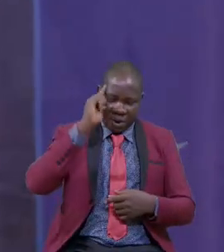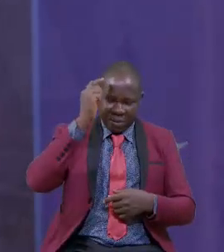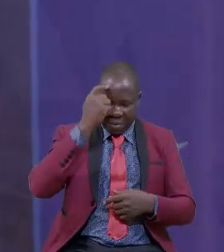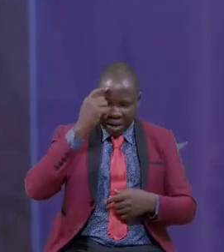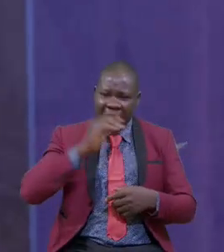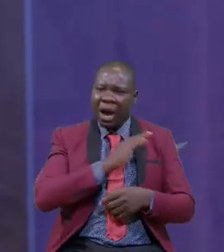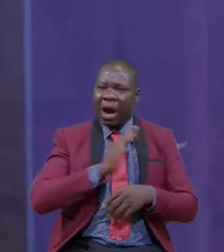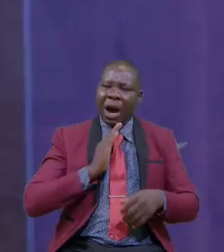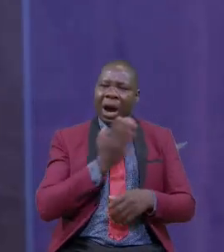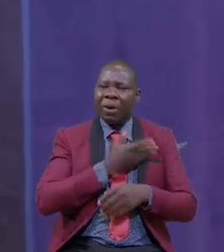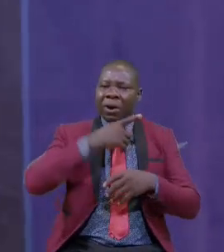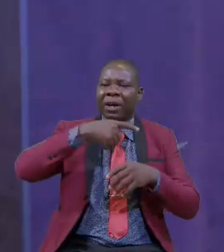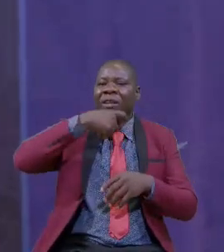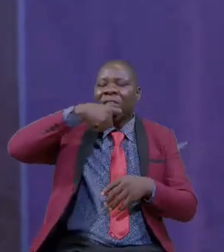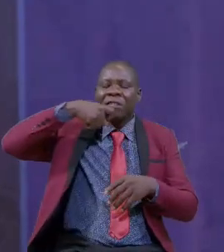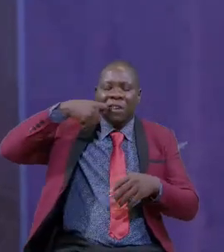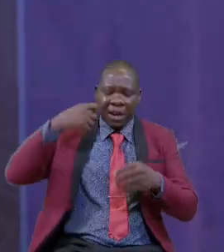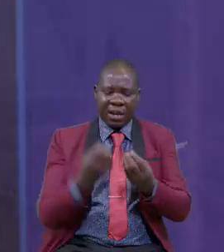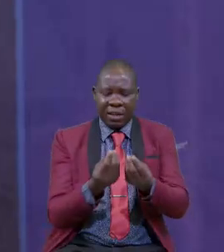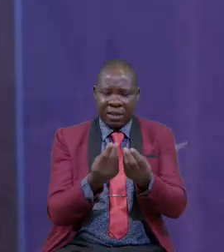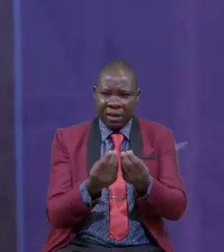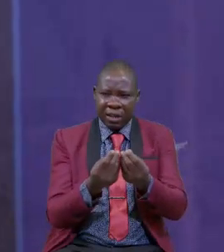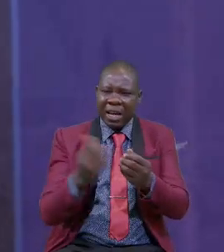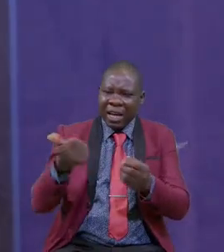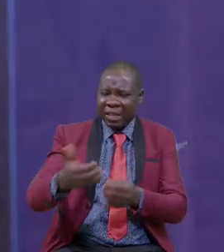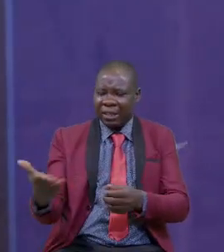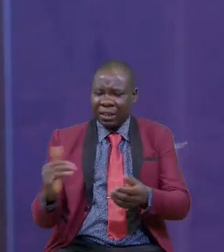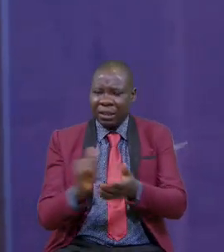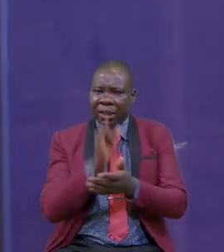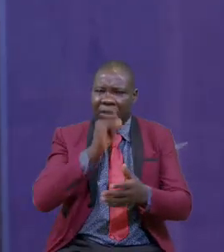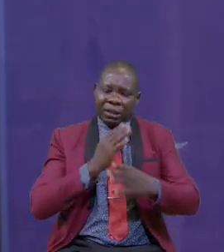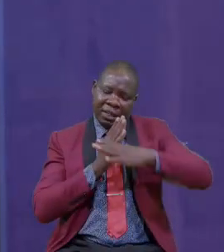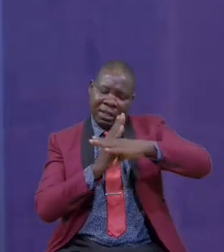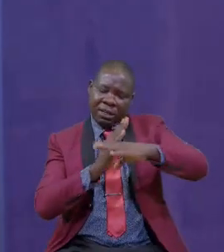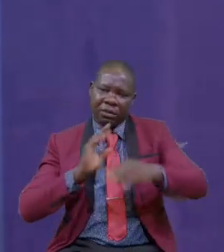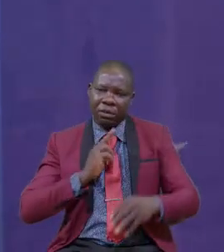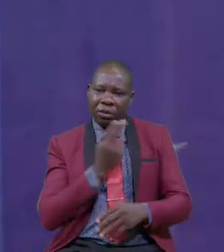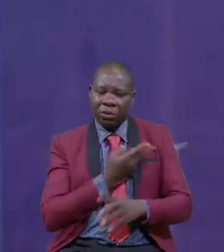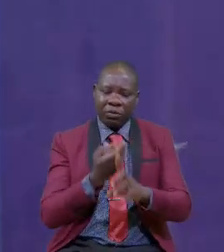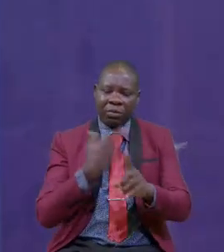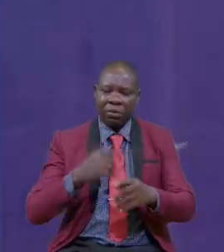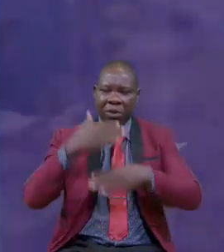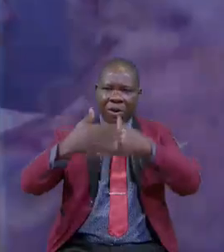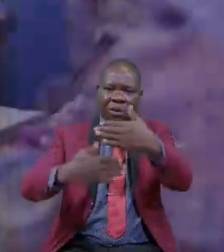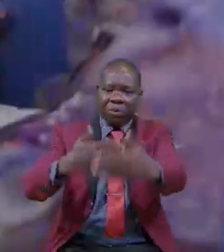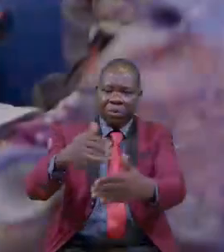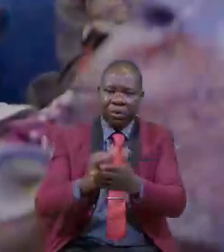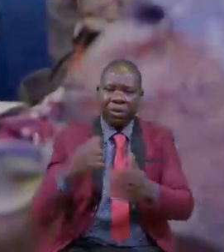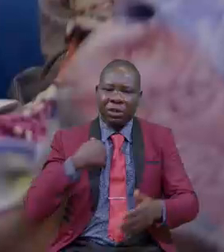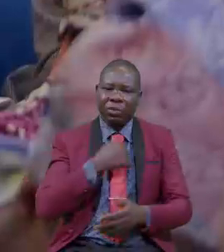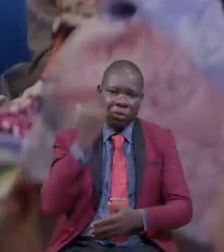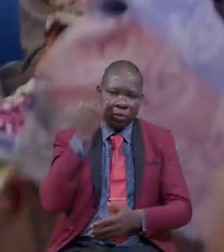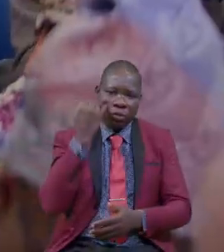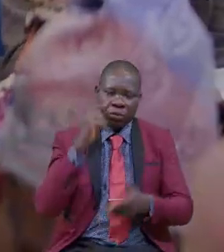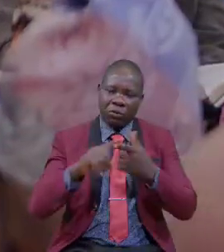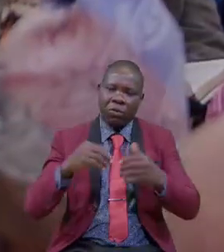been disturbing us or denying us the progress we ought to have. A broken spirit,